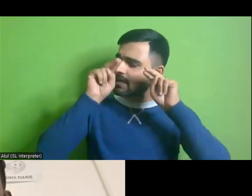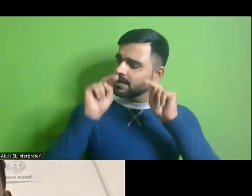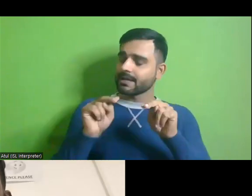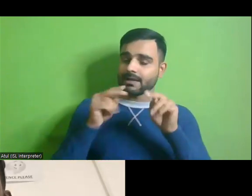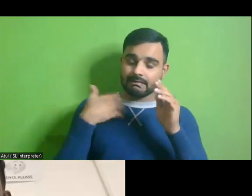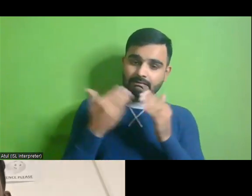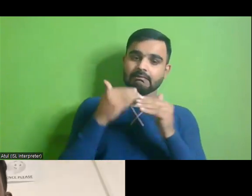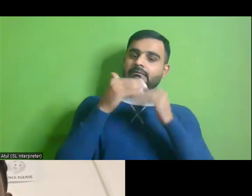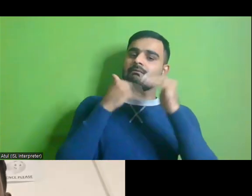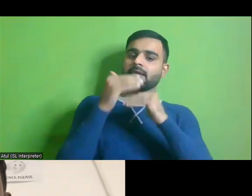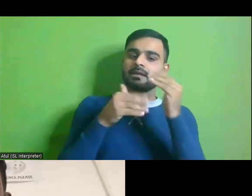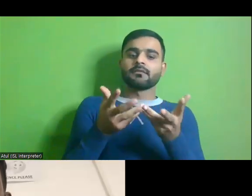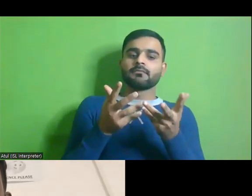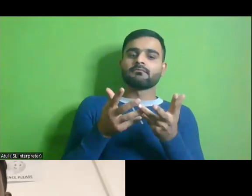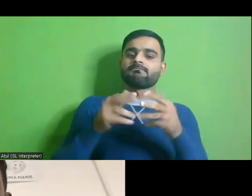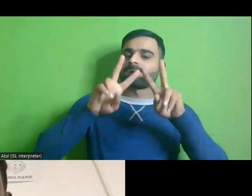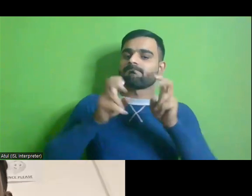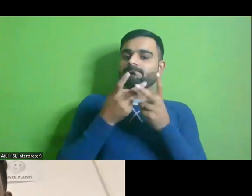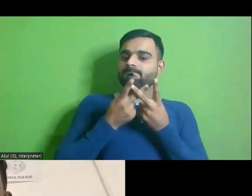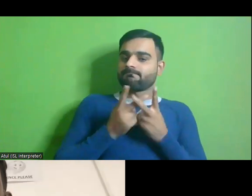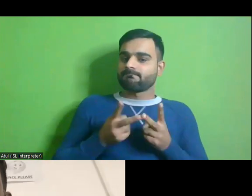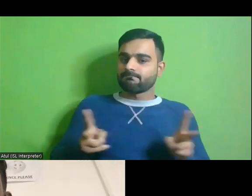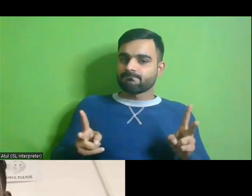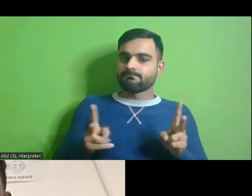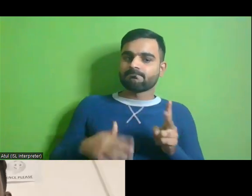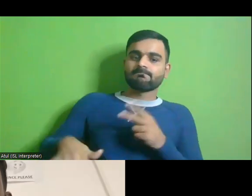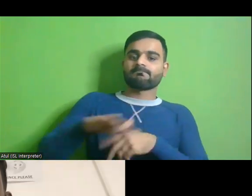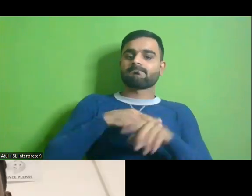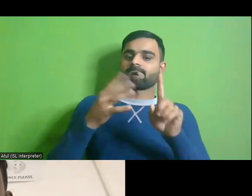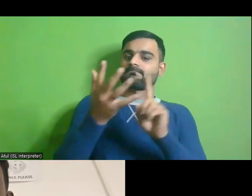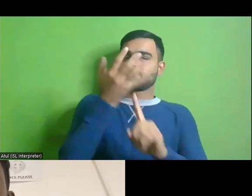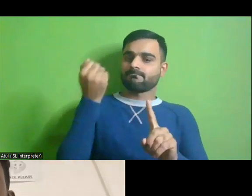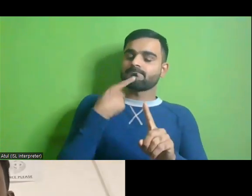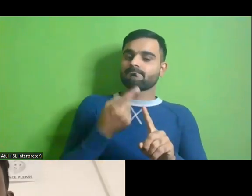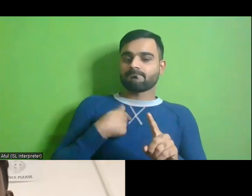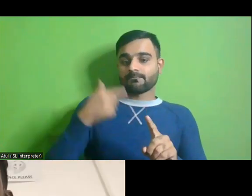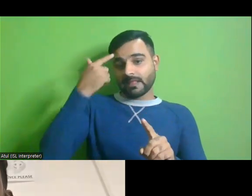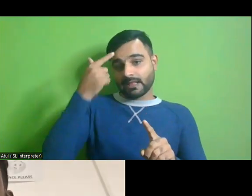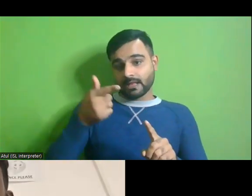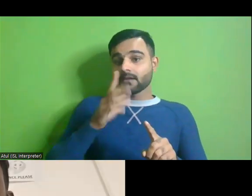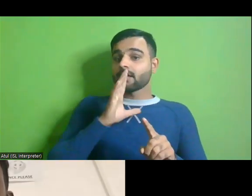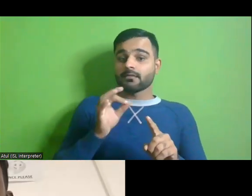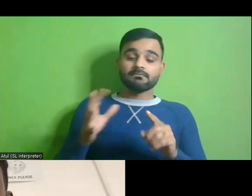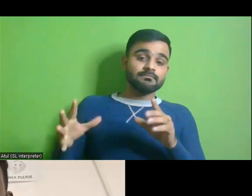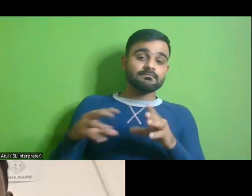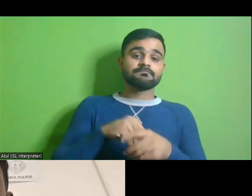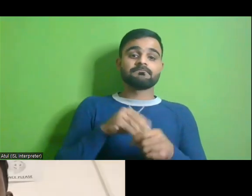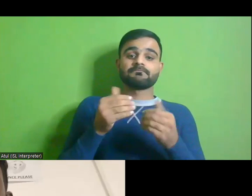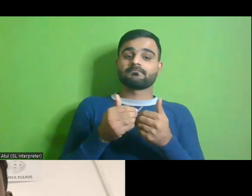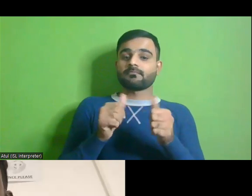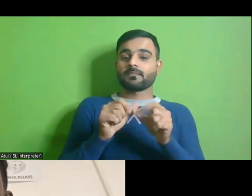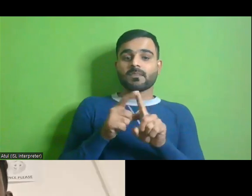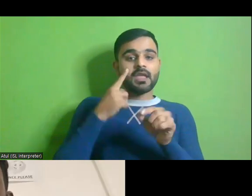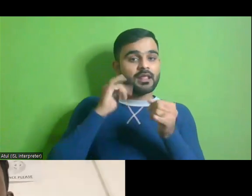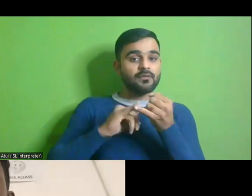we need to develop a different kind of egalitarian approaches, which I think have really existed amongst Adivasi